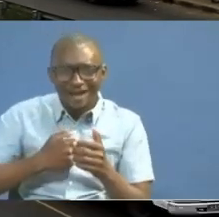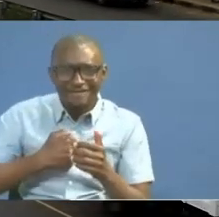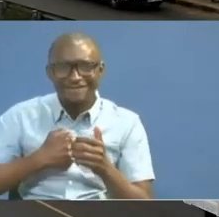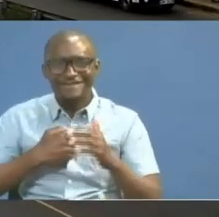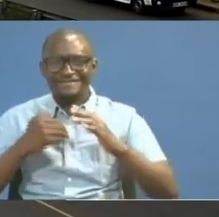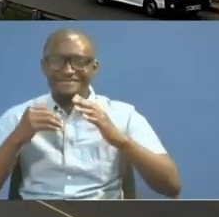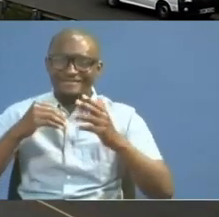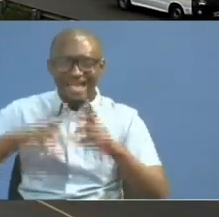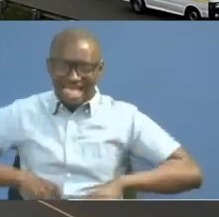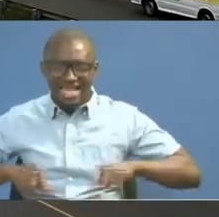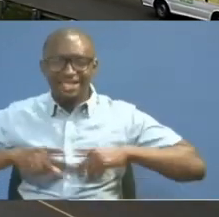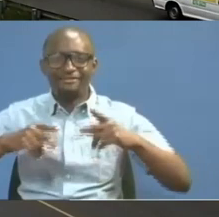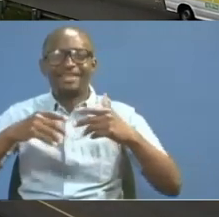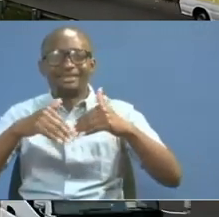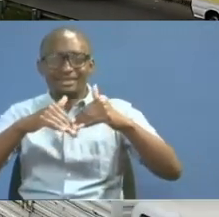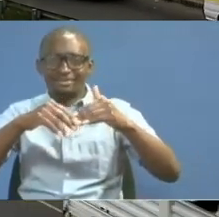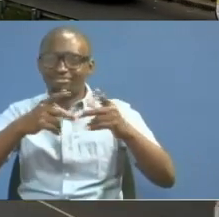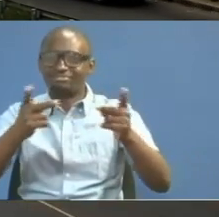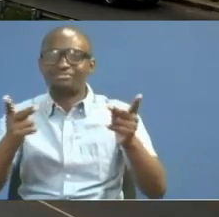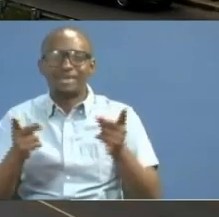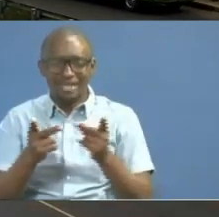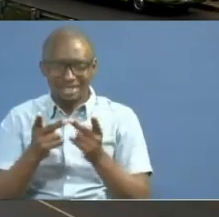up with a settlement.